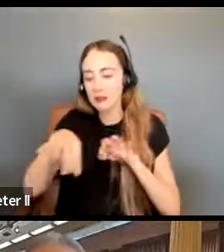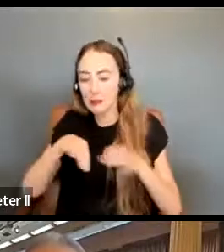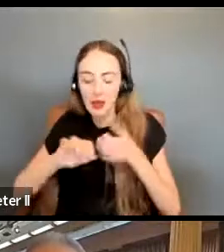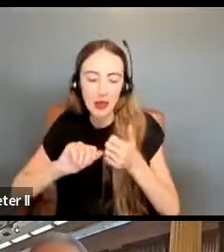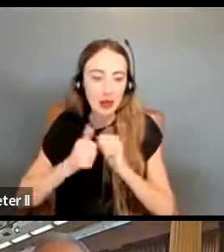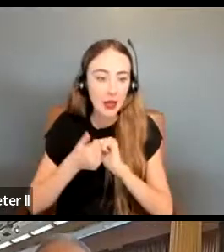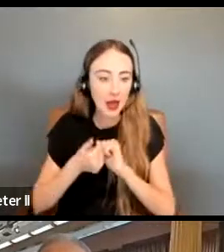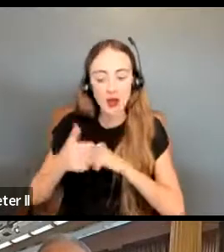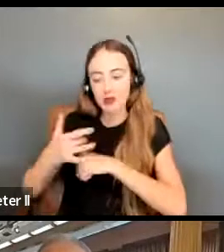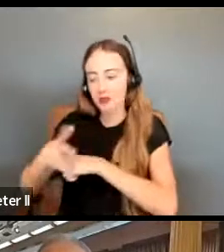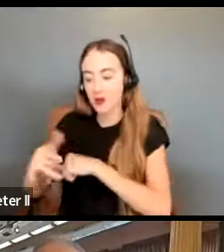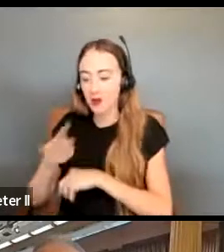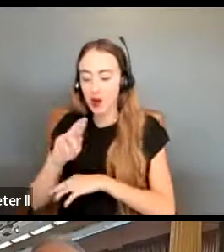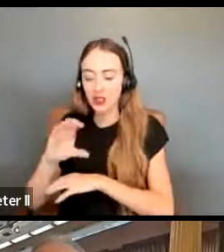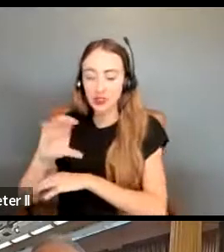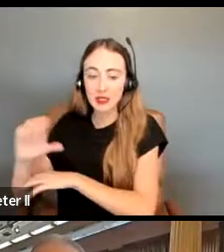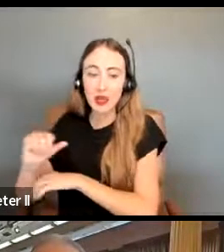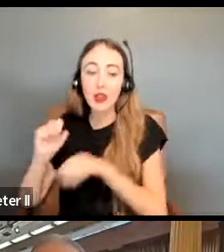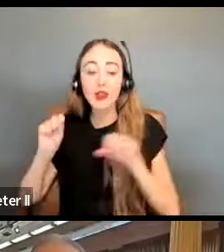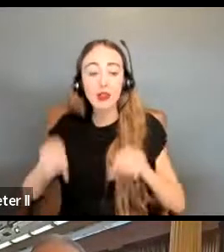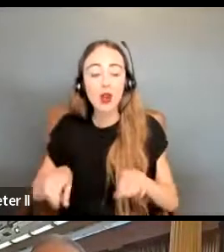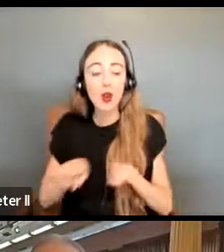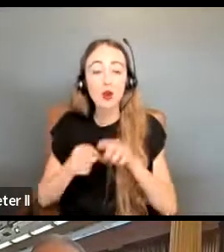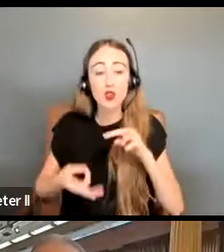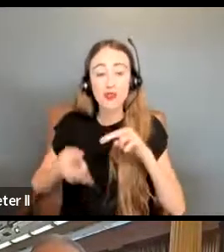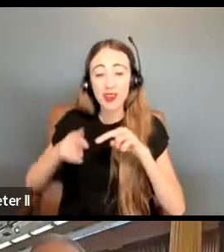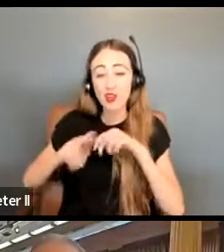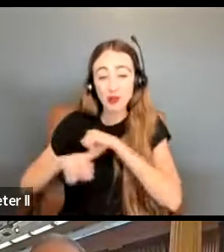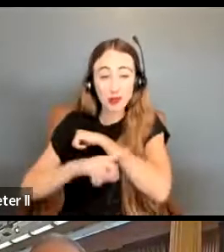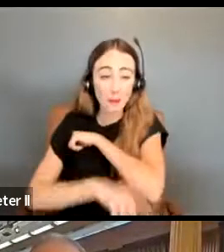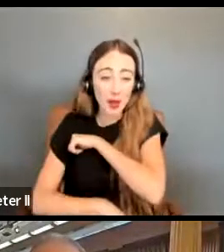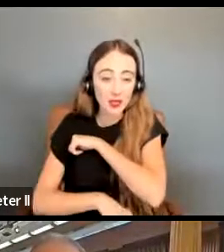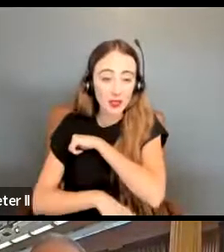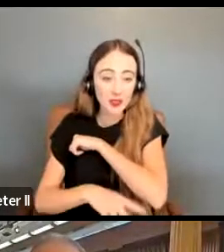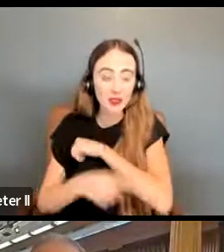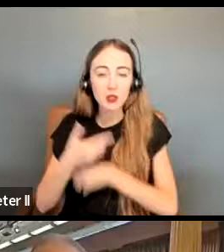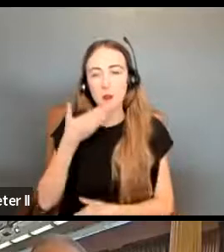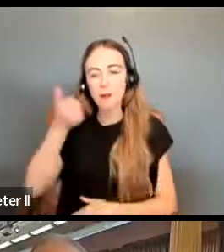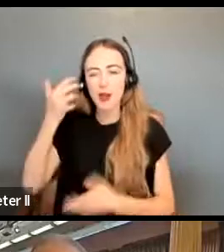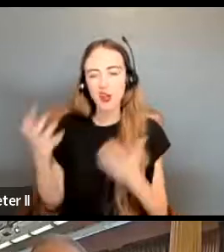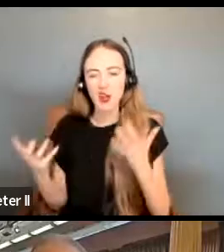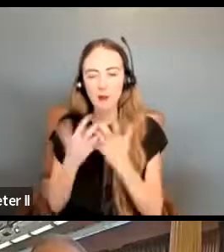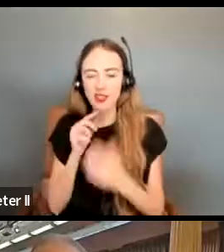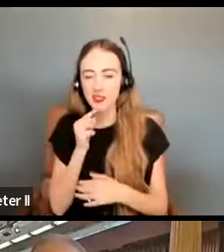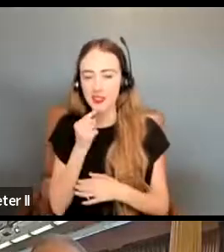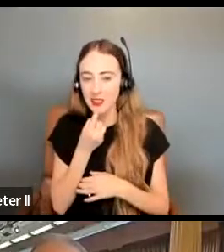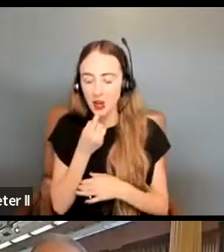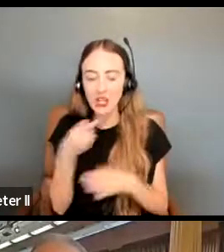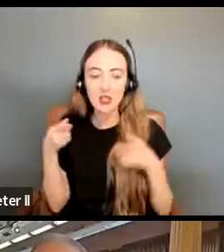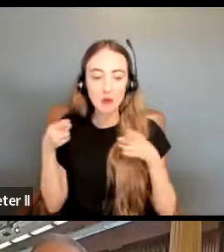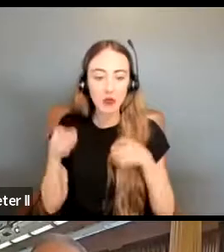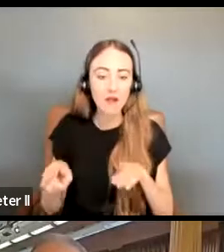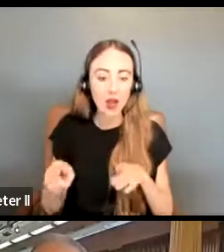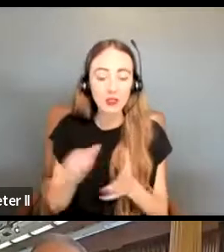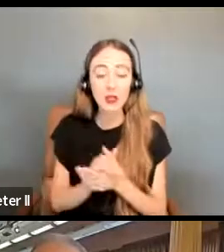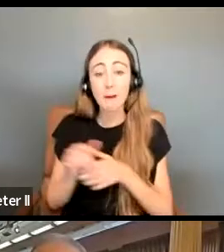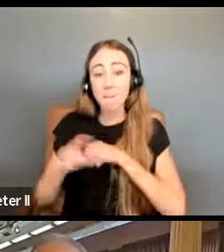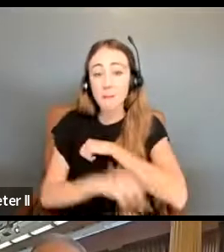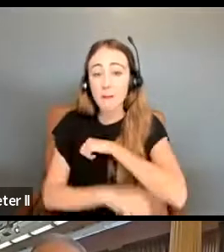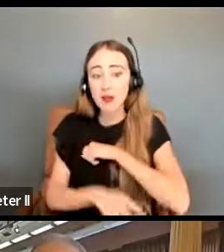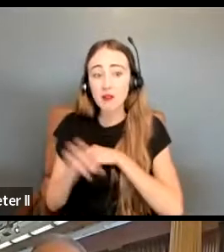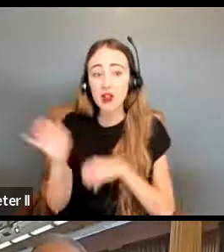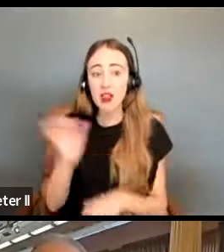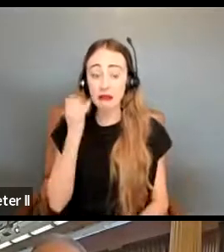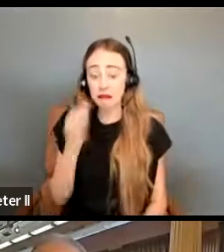enhancements available under the RCCA can also increase the penalties to better match the seriousness of the offense. There are penalties for anyone